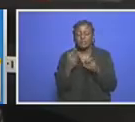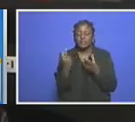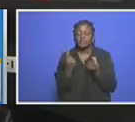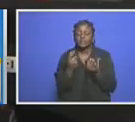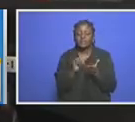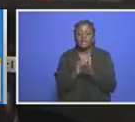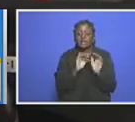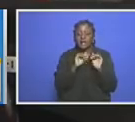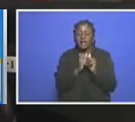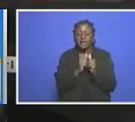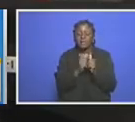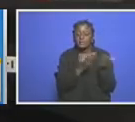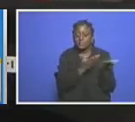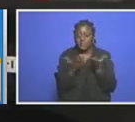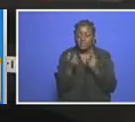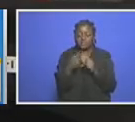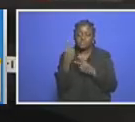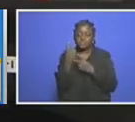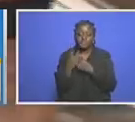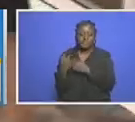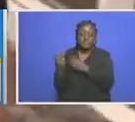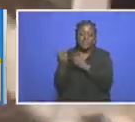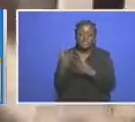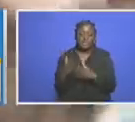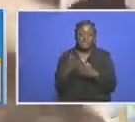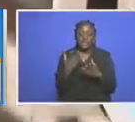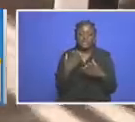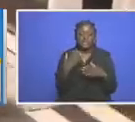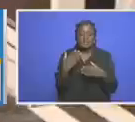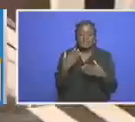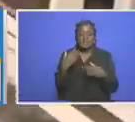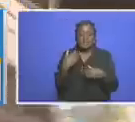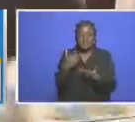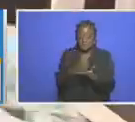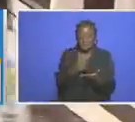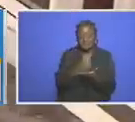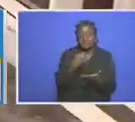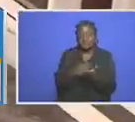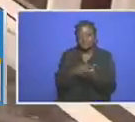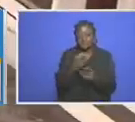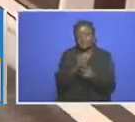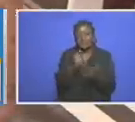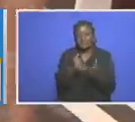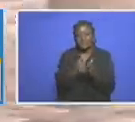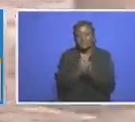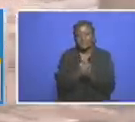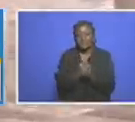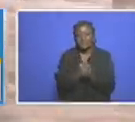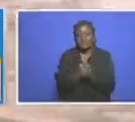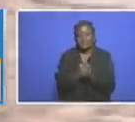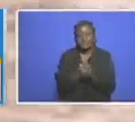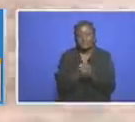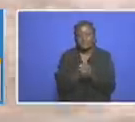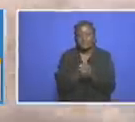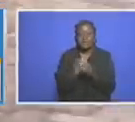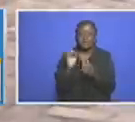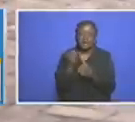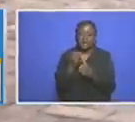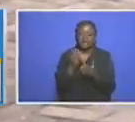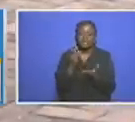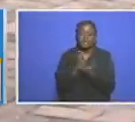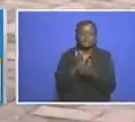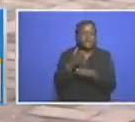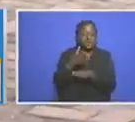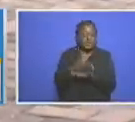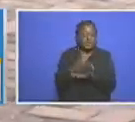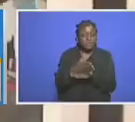the tourists, but also monetize it? And as stopover visitor numbers are set to level off to pre-COVID numbers in